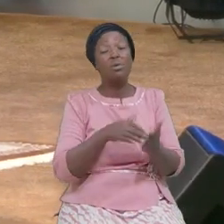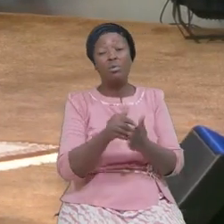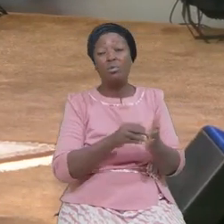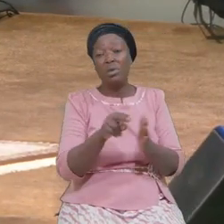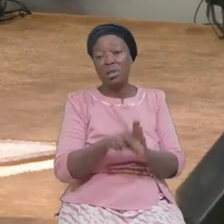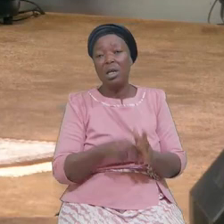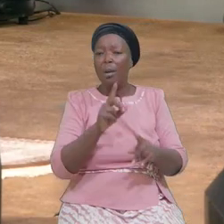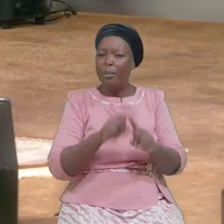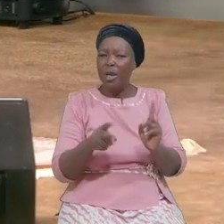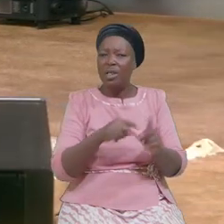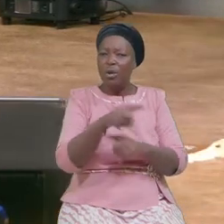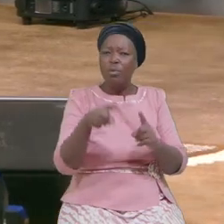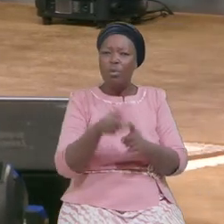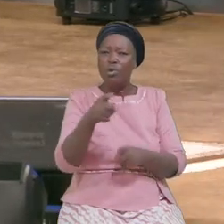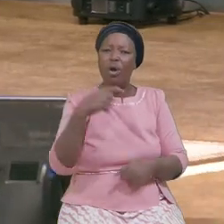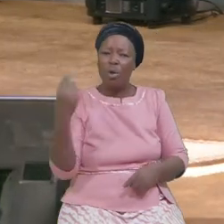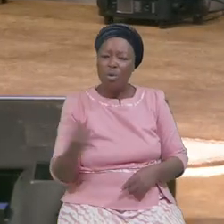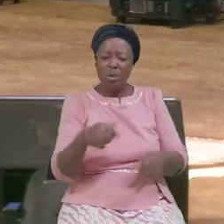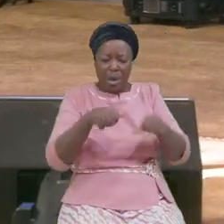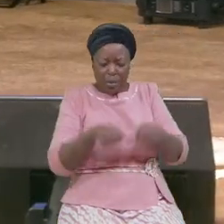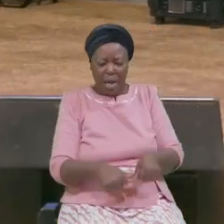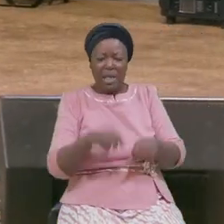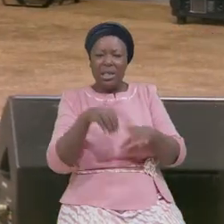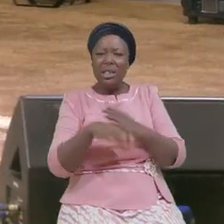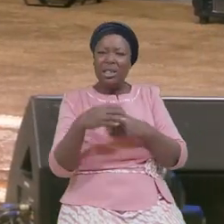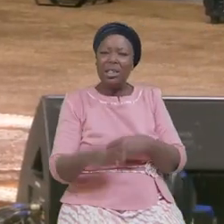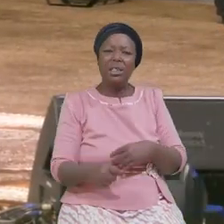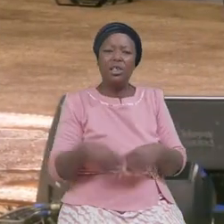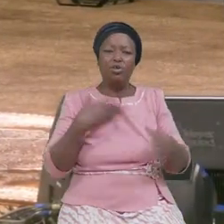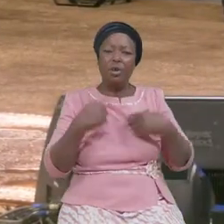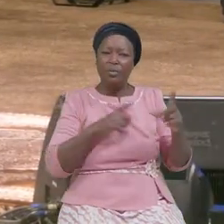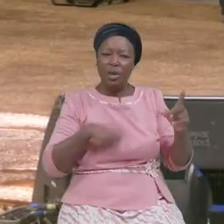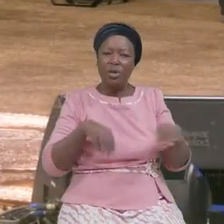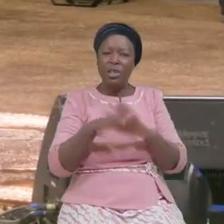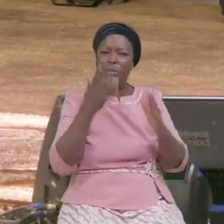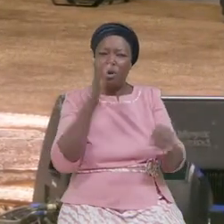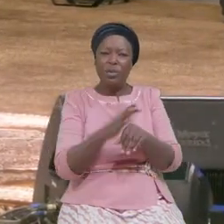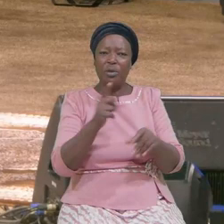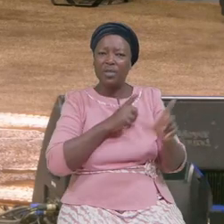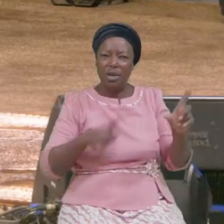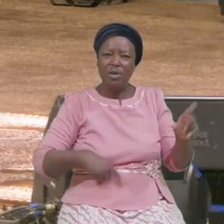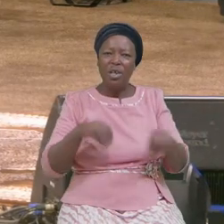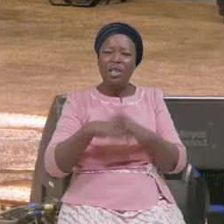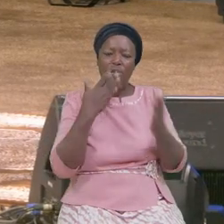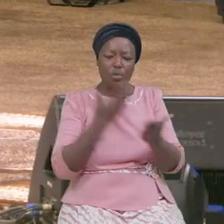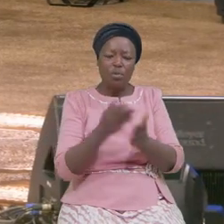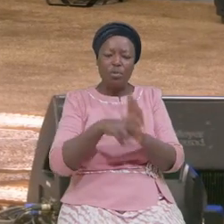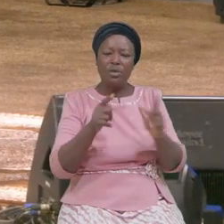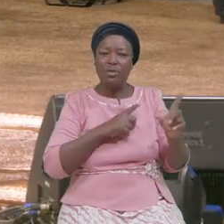But when you always abide in the joy of the Lord, in the promises of the Lord, in the goodness of the